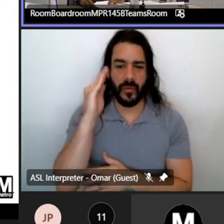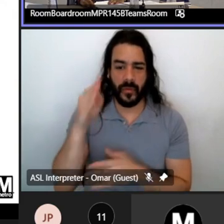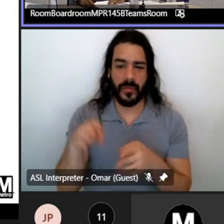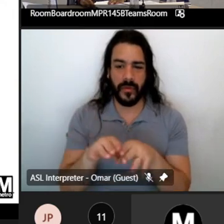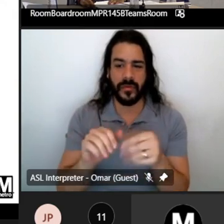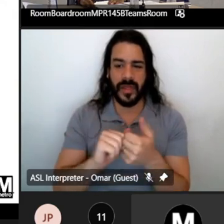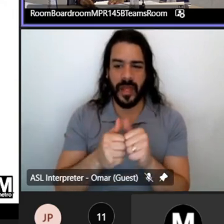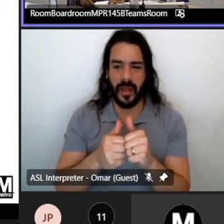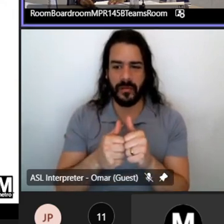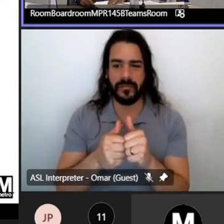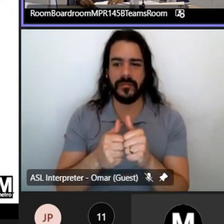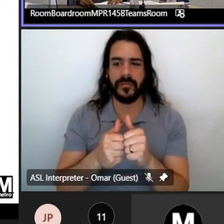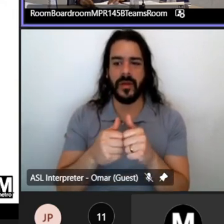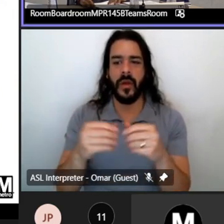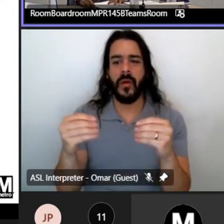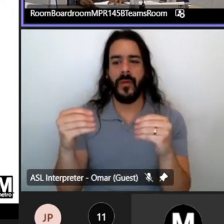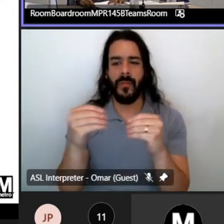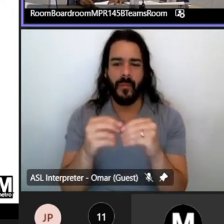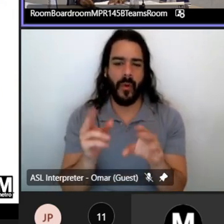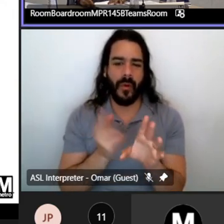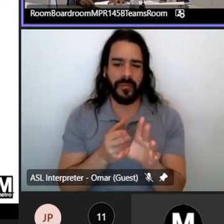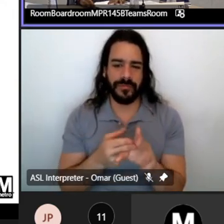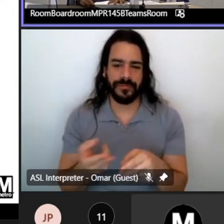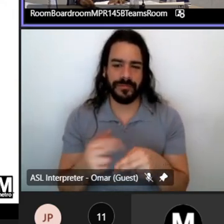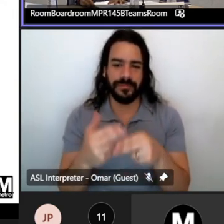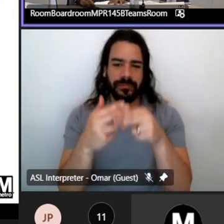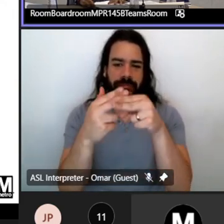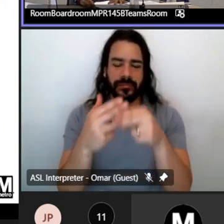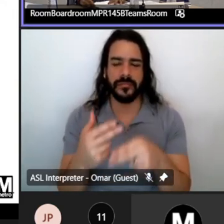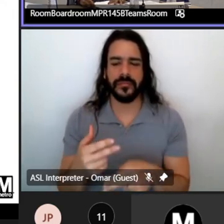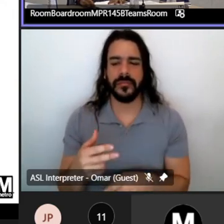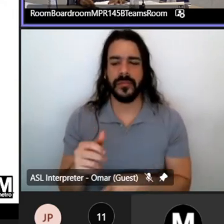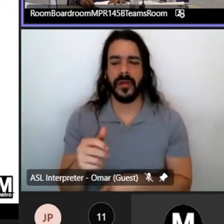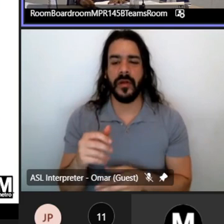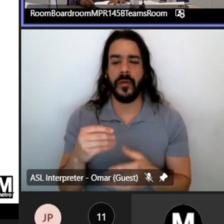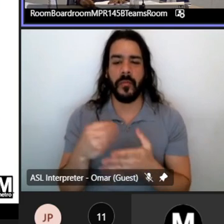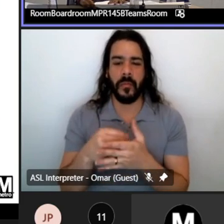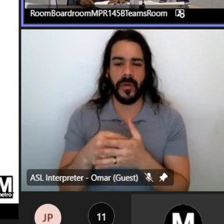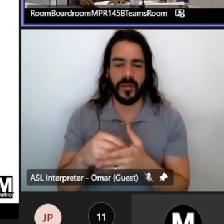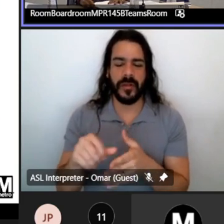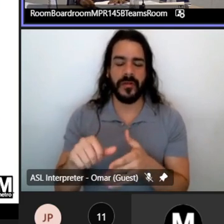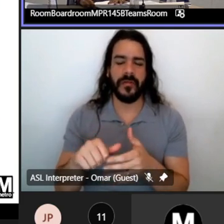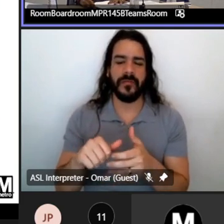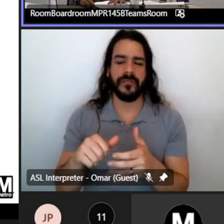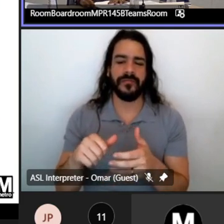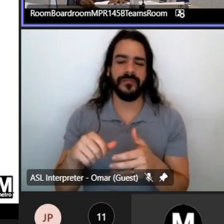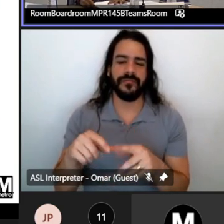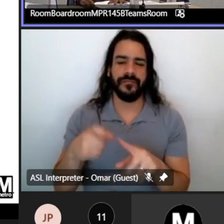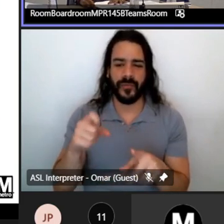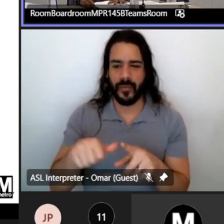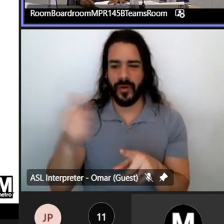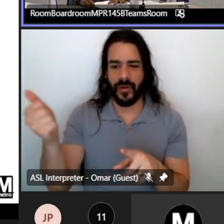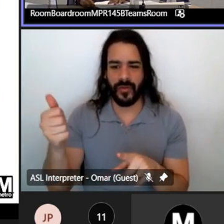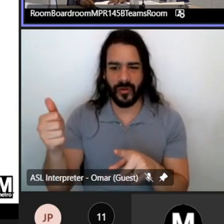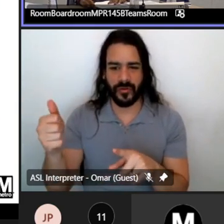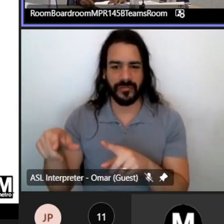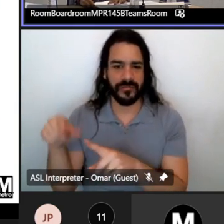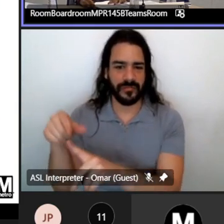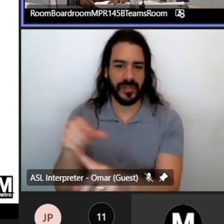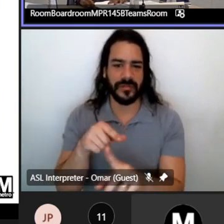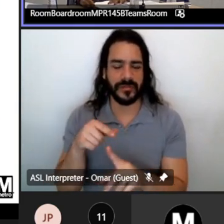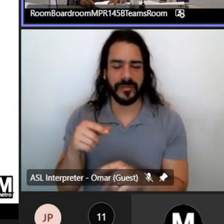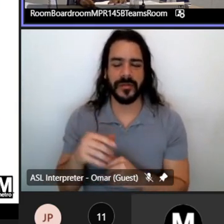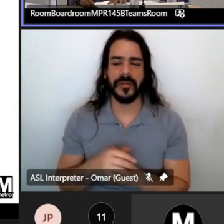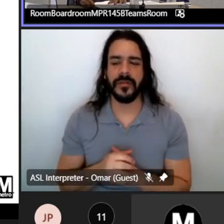through a combination of recovering ridership, revenue from non-passenger sources, revenue from fare